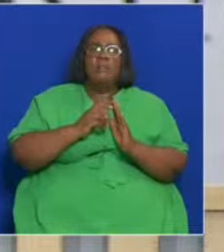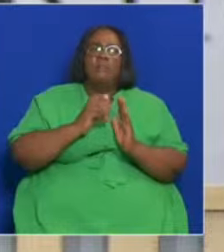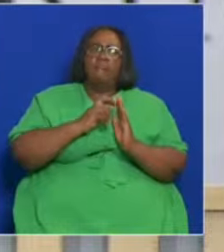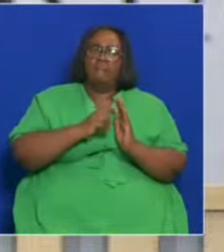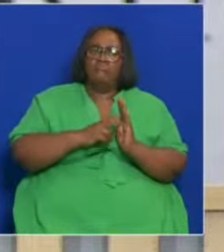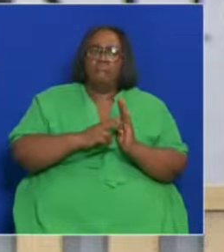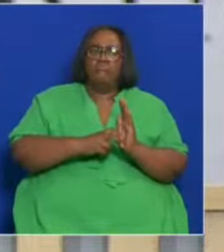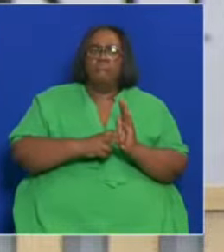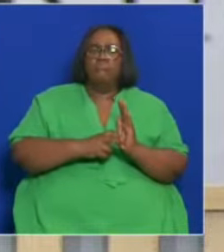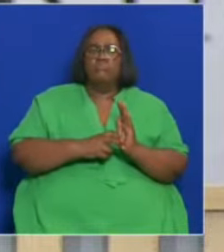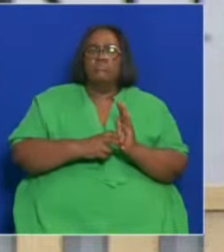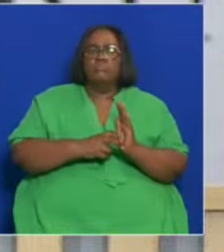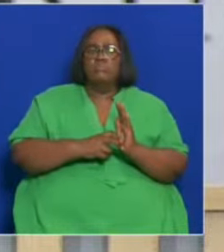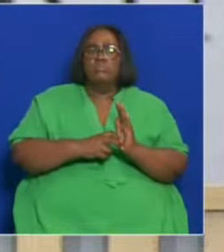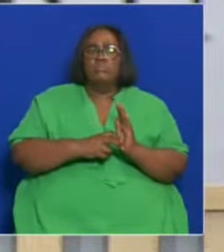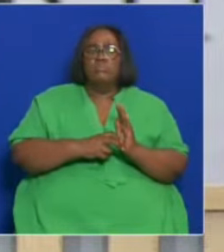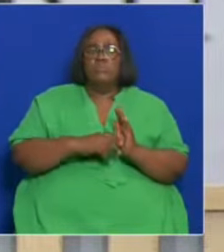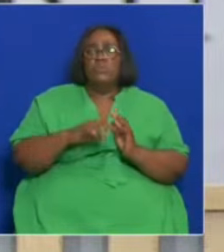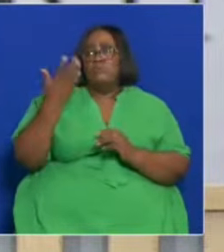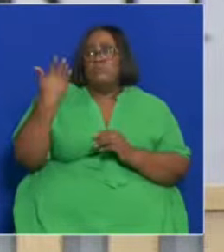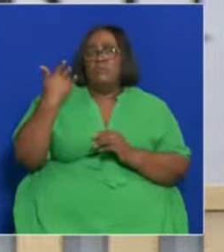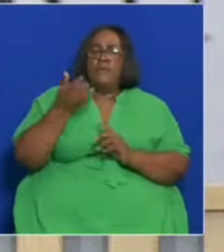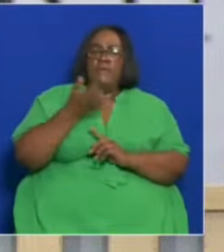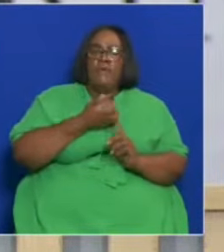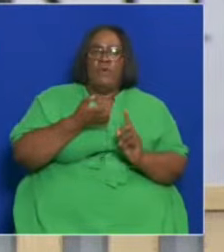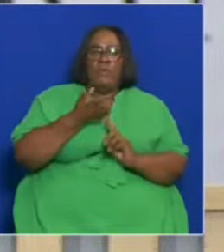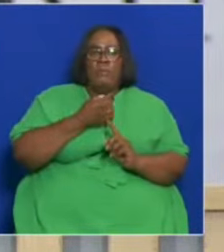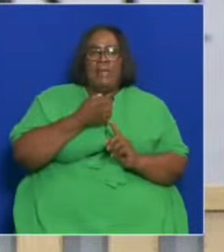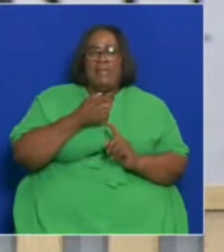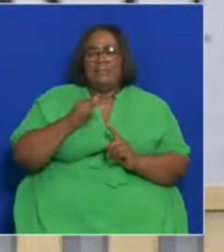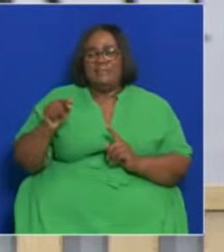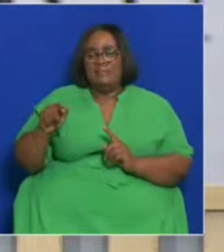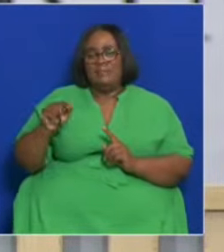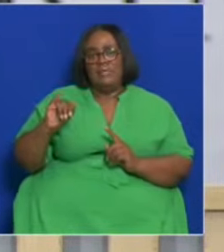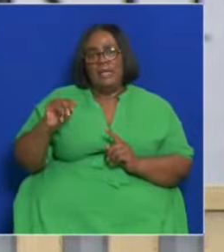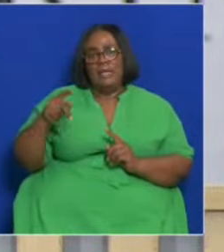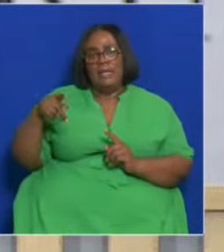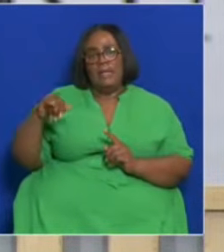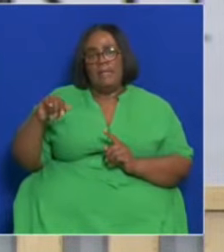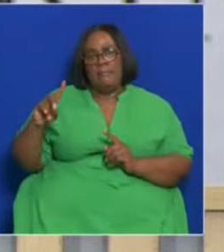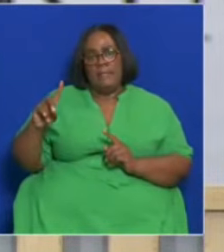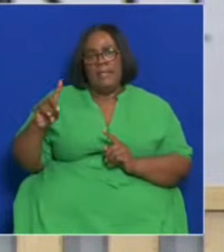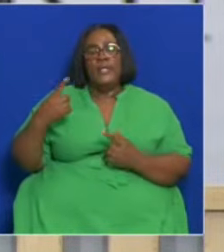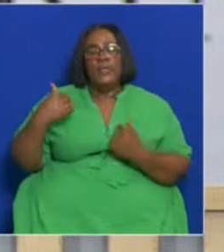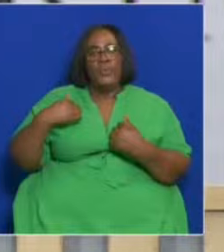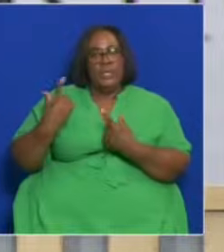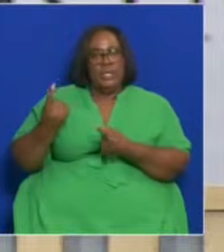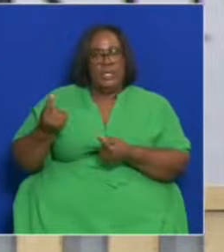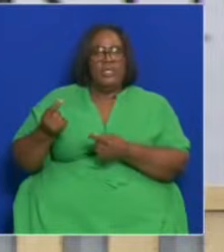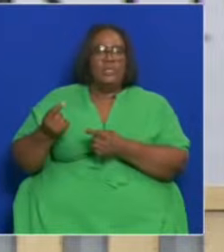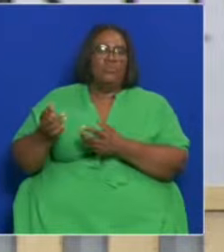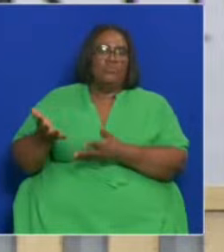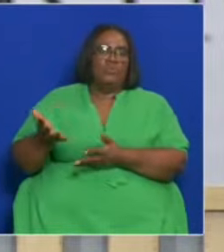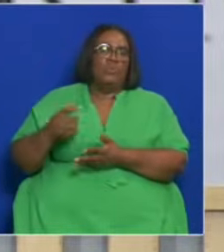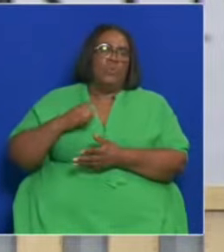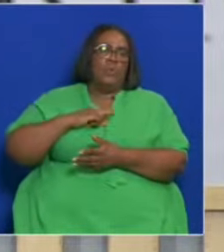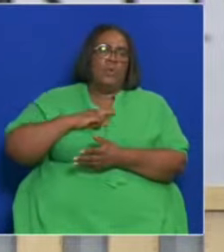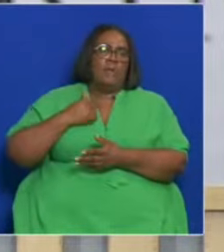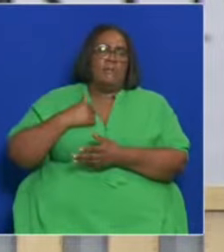In my previous environment in IPIT, that's what we did once, because I was involved in the development of that